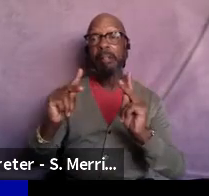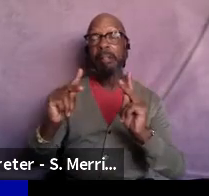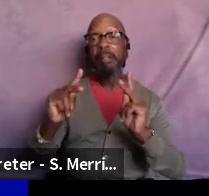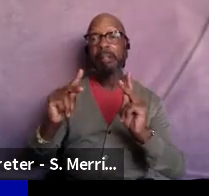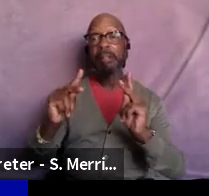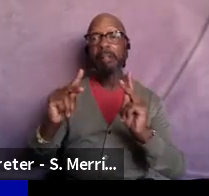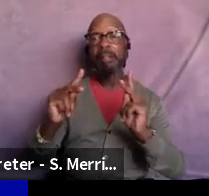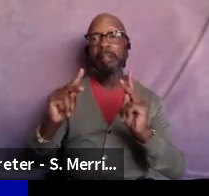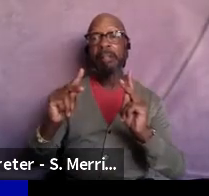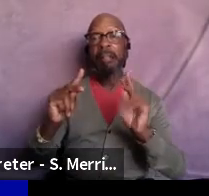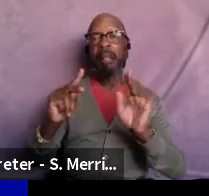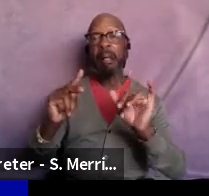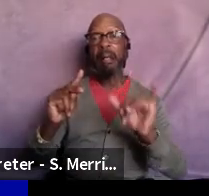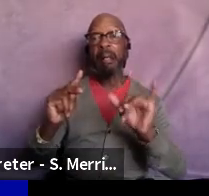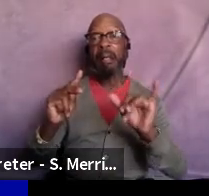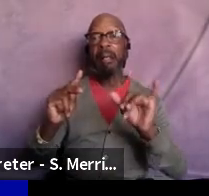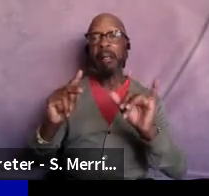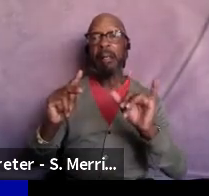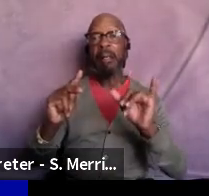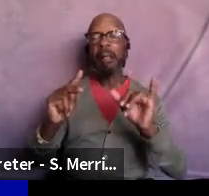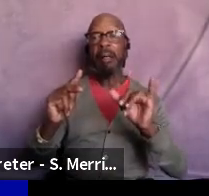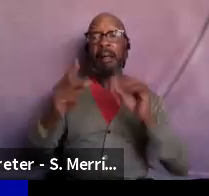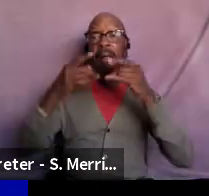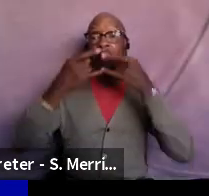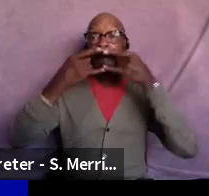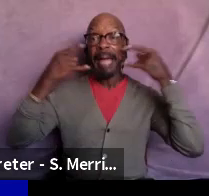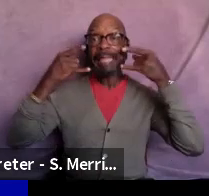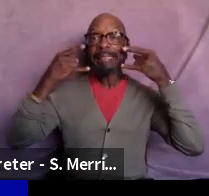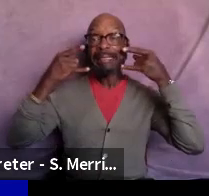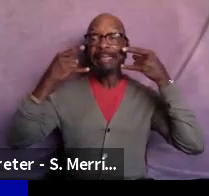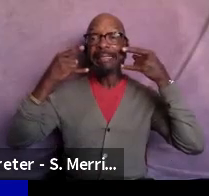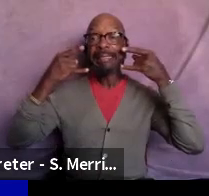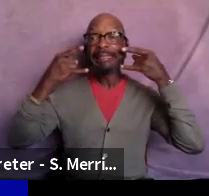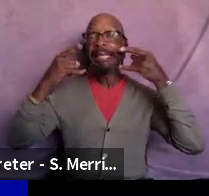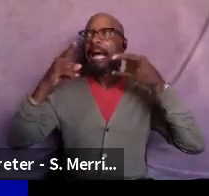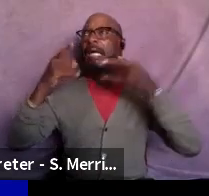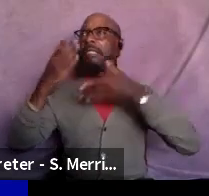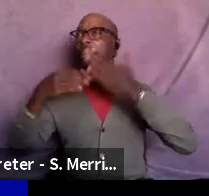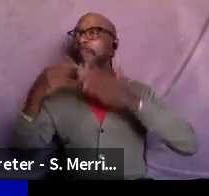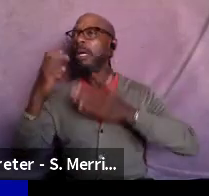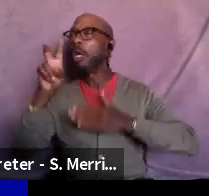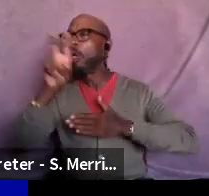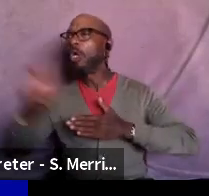don't sign rely on lip reading. Can they be required to get see-through masks to lip read?